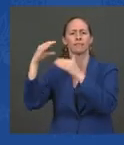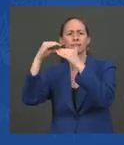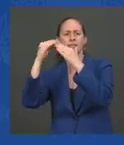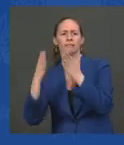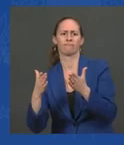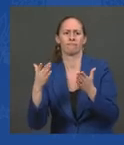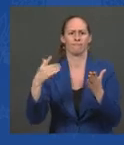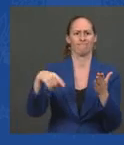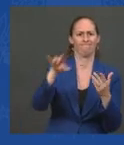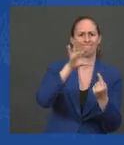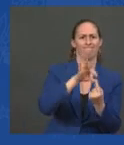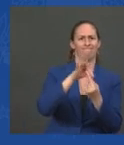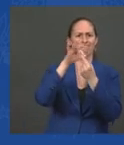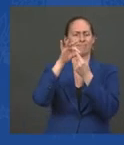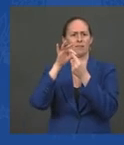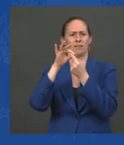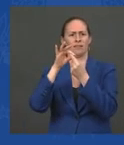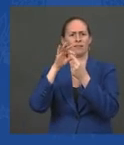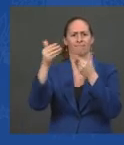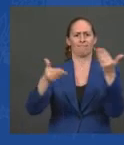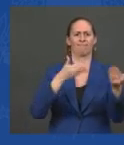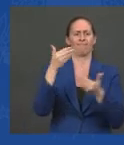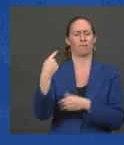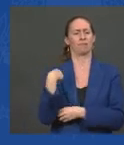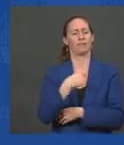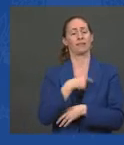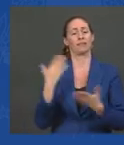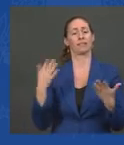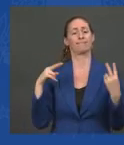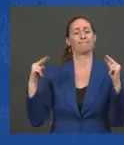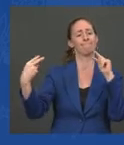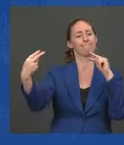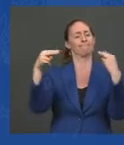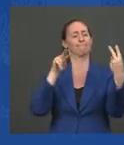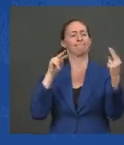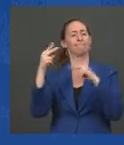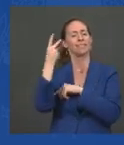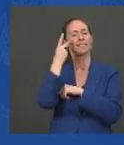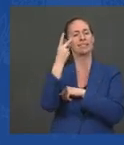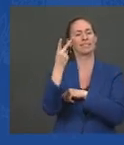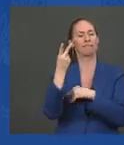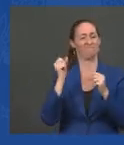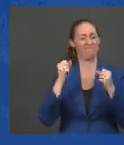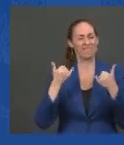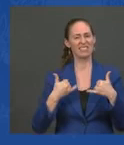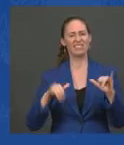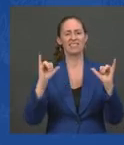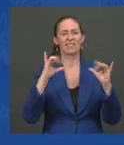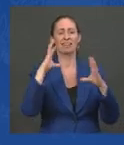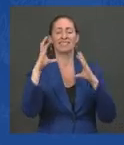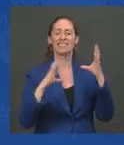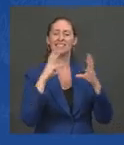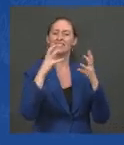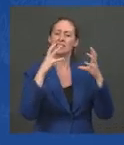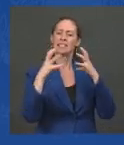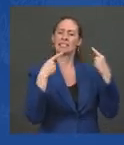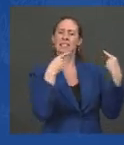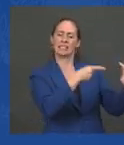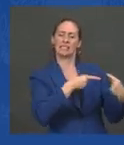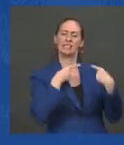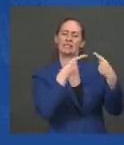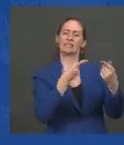From here, we see the ongoing push and pull between progress and struggle over